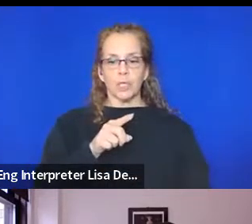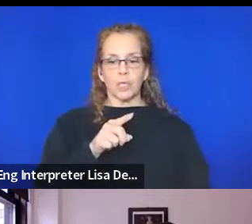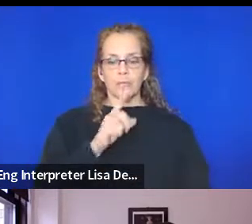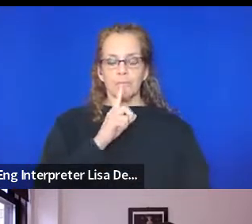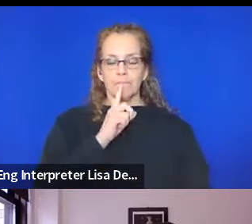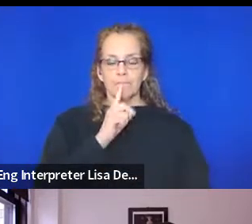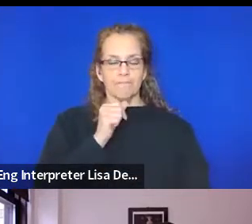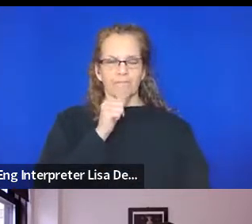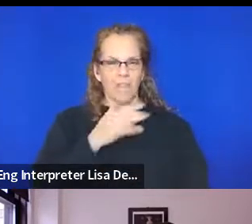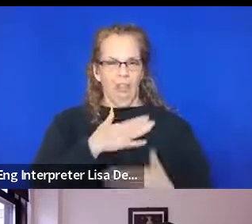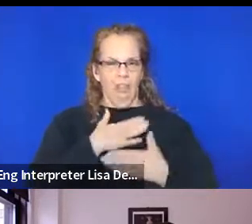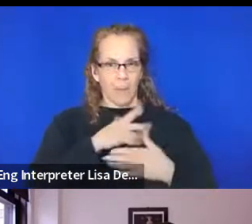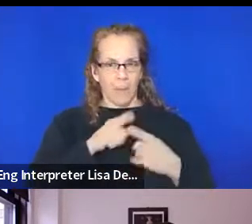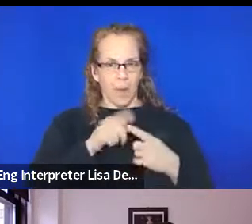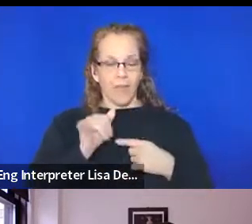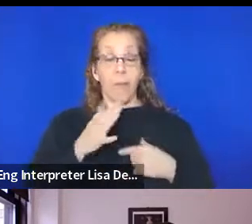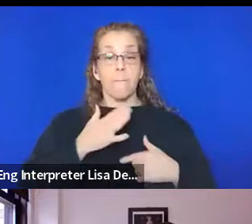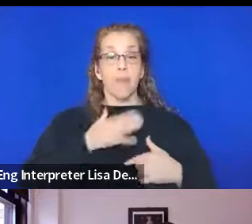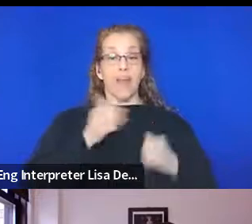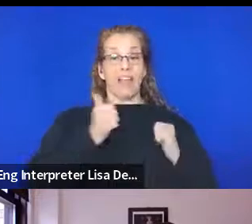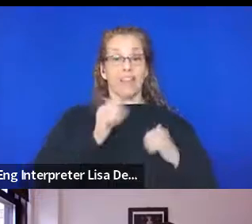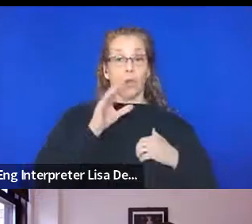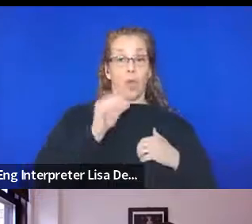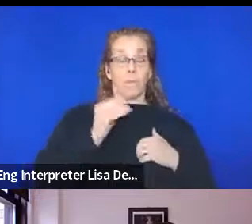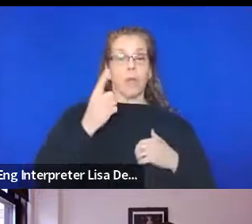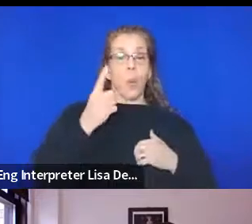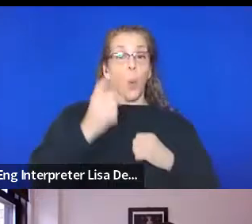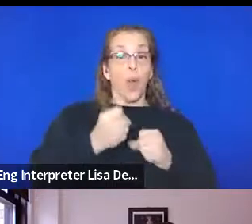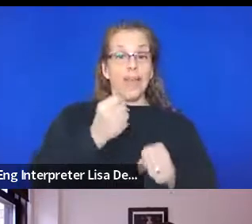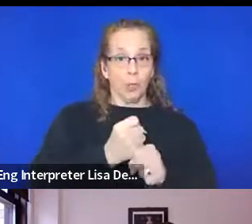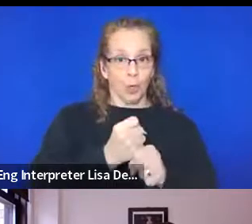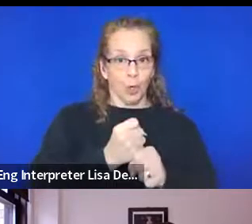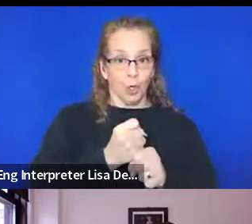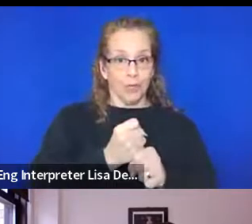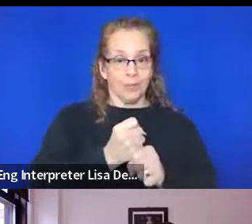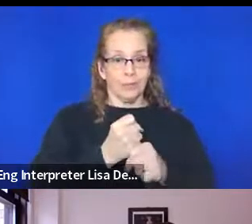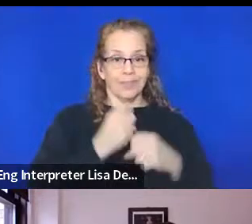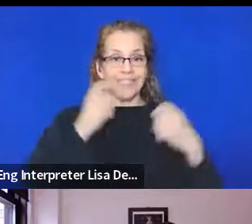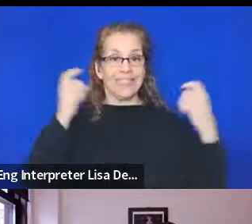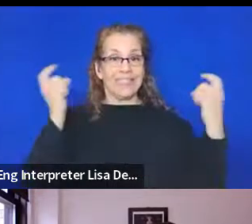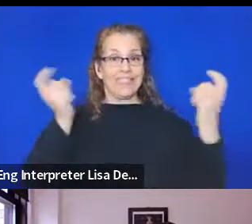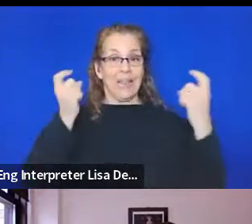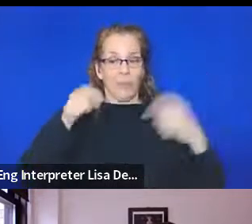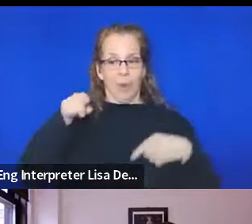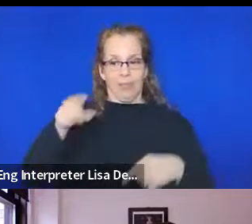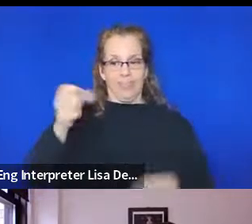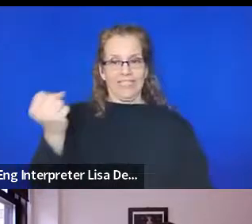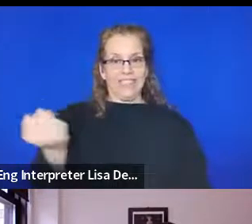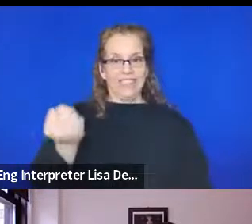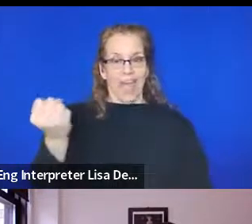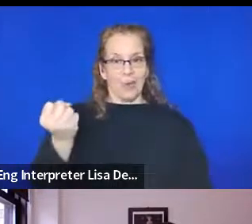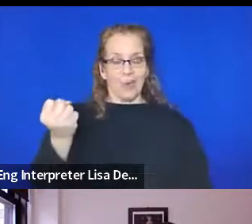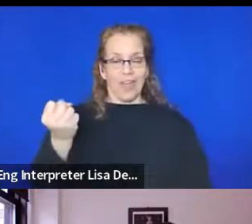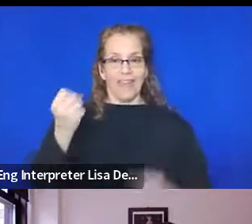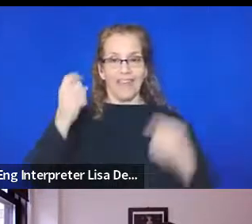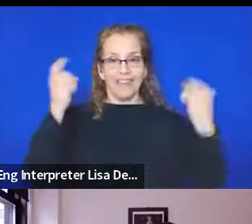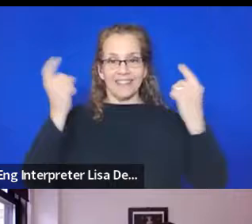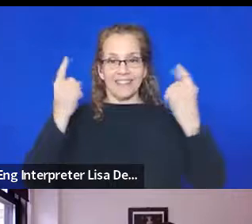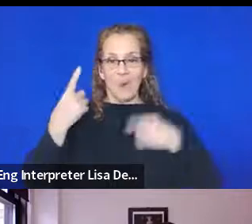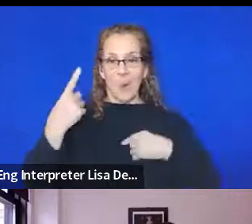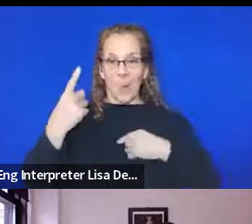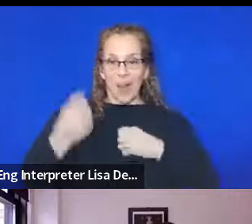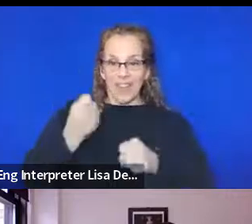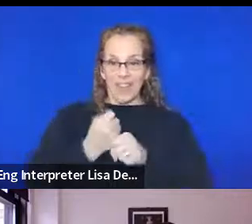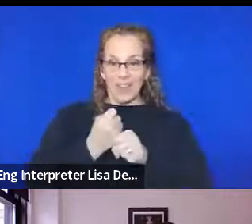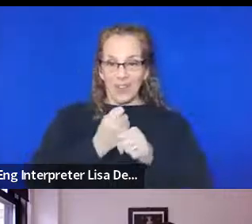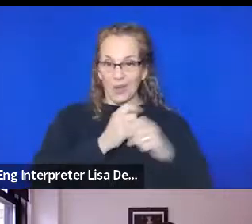is my theater company is a year old. Actually, our year birthday, we're going to celebrate at the Duplex this Saturday. My theater company, Engaged Playwrights